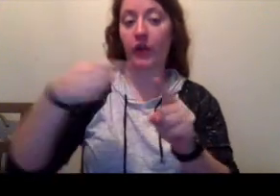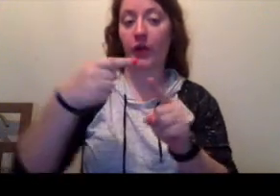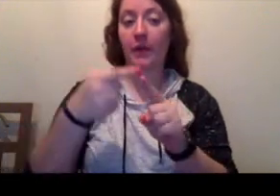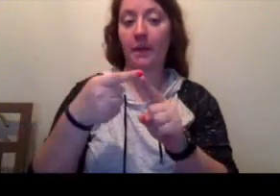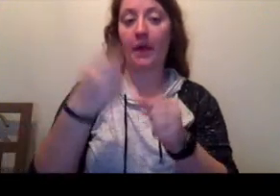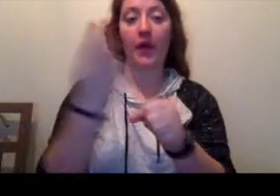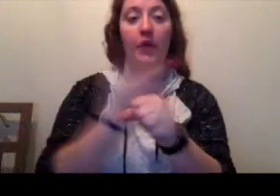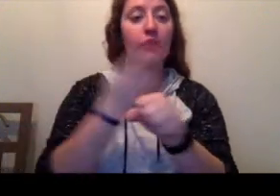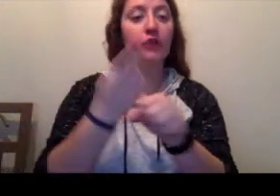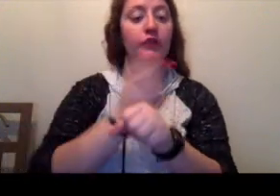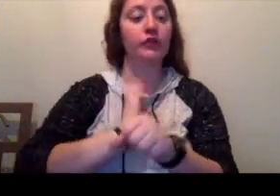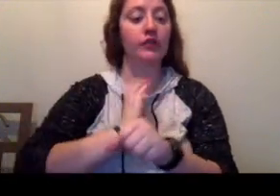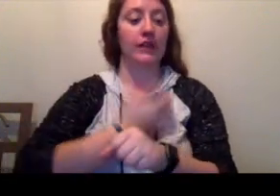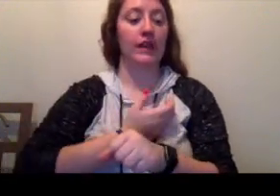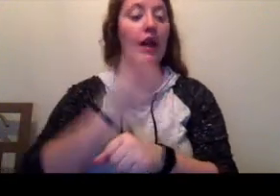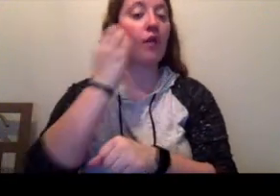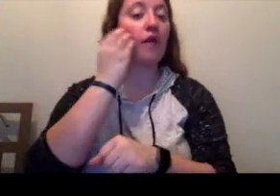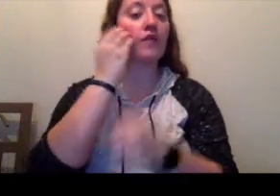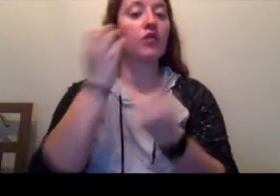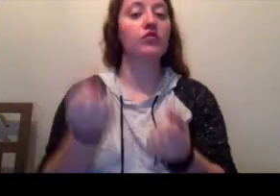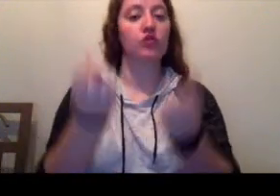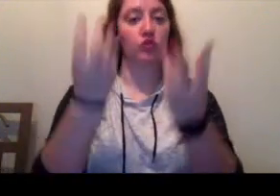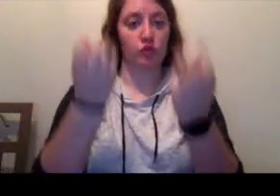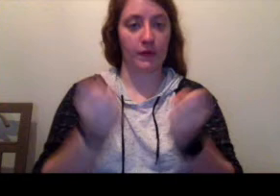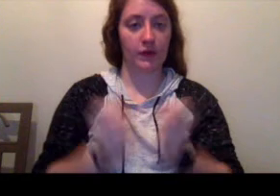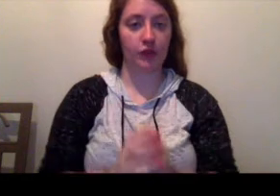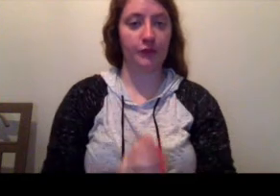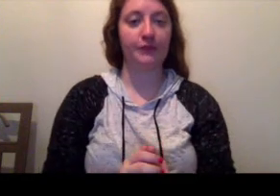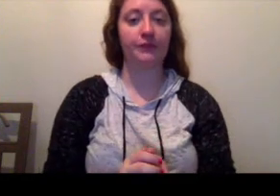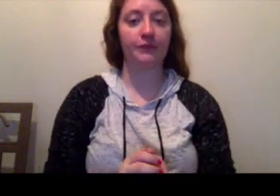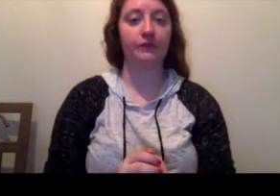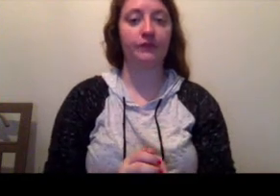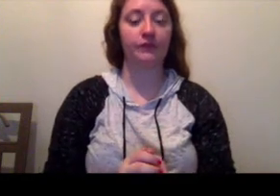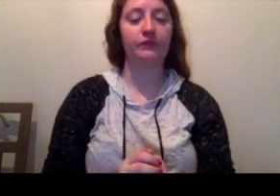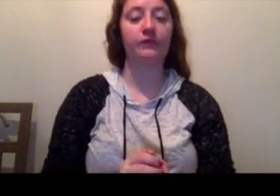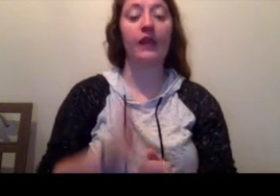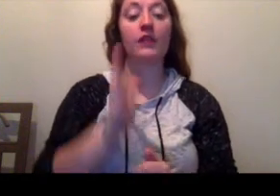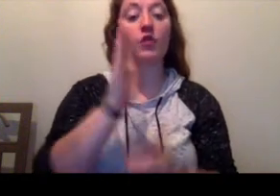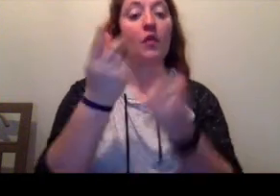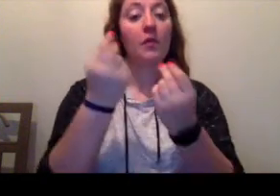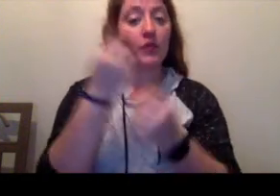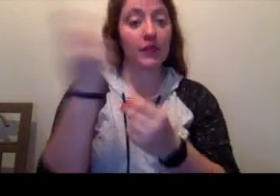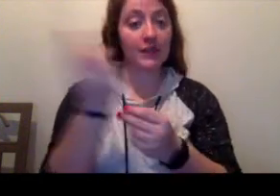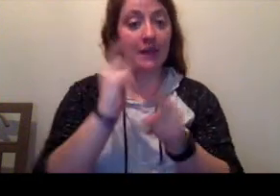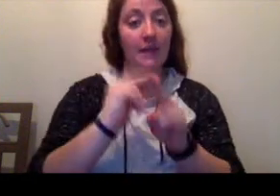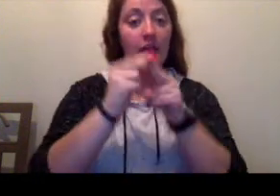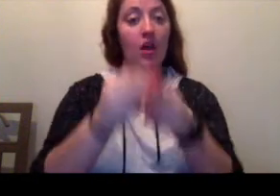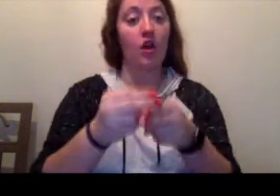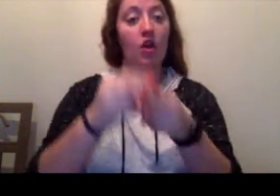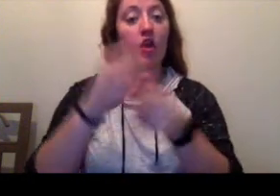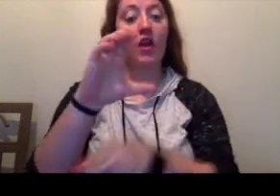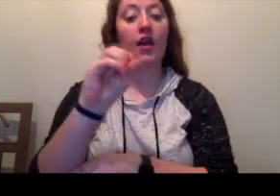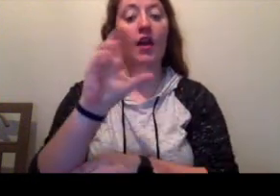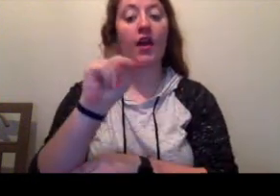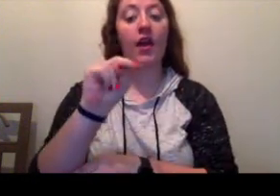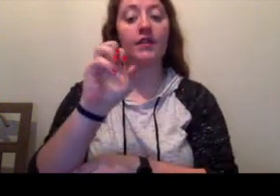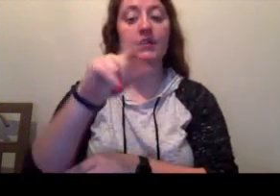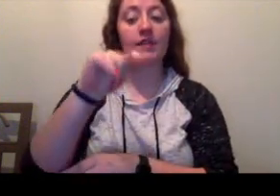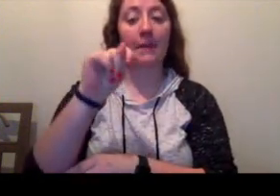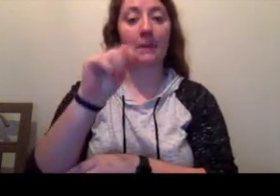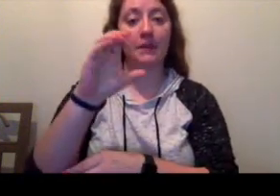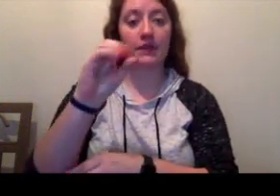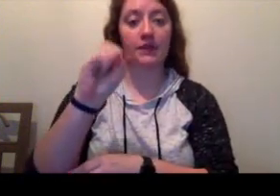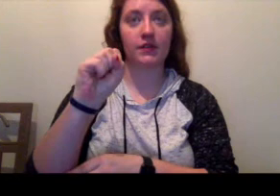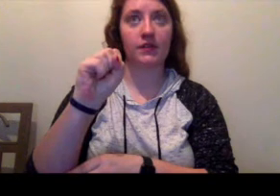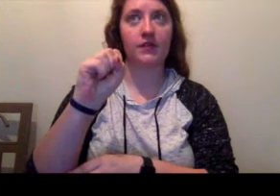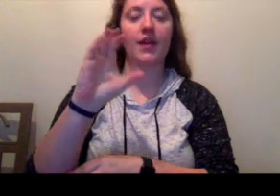using our smartphones too much. So we are going to be doing something called concept mapping. And basically what this